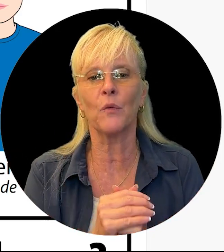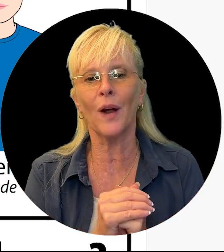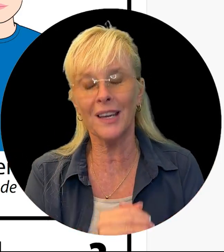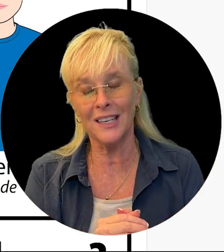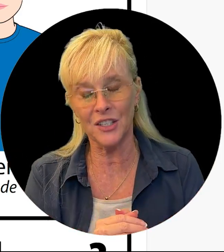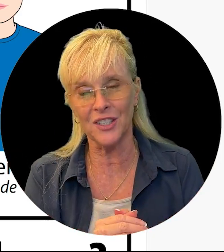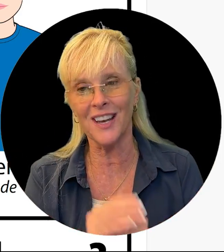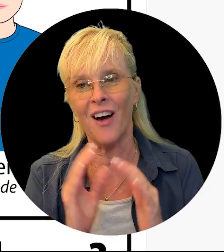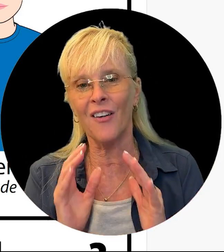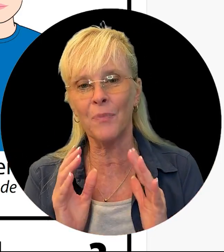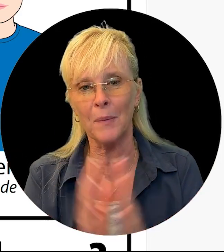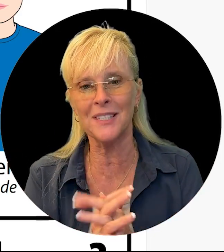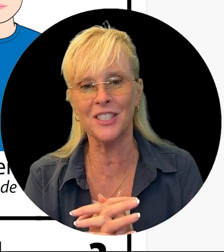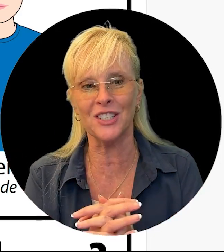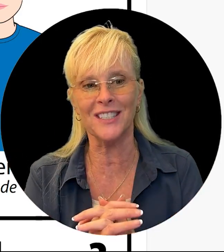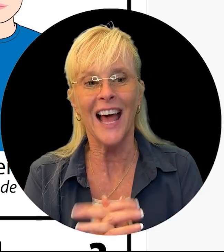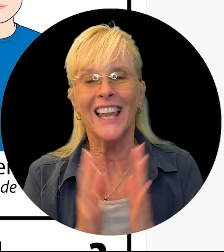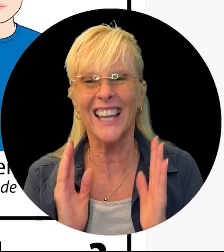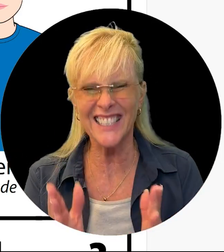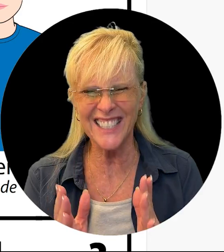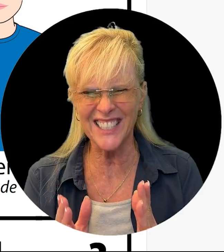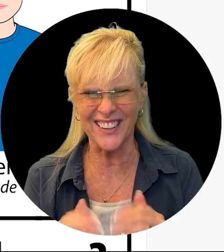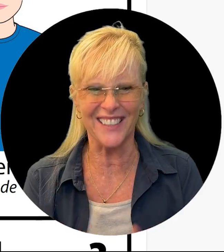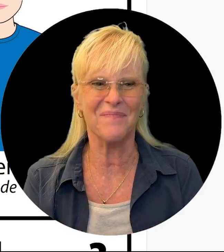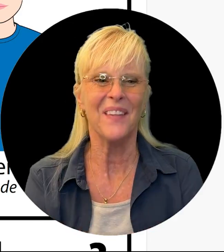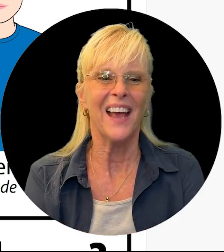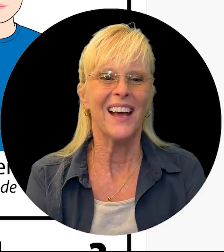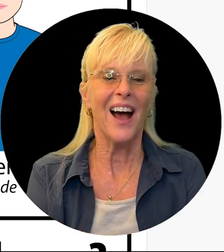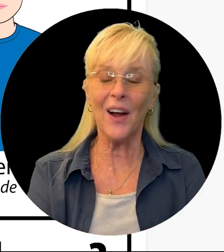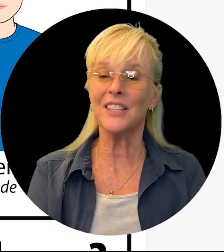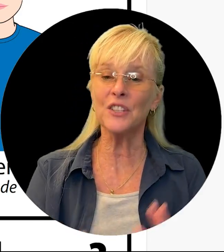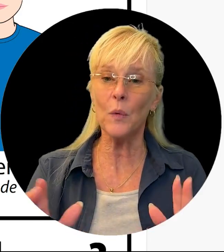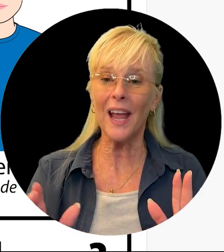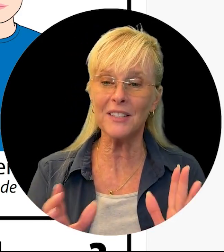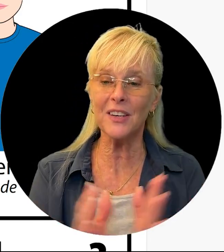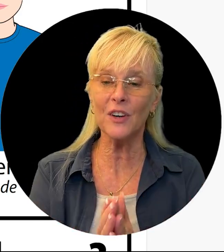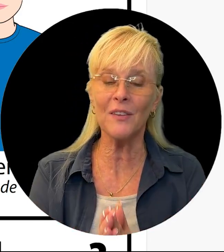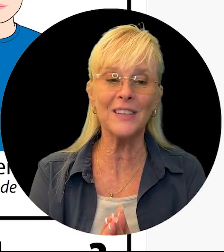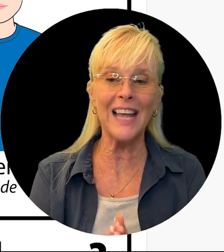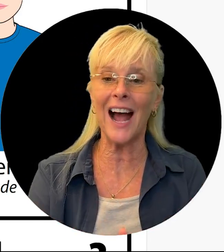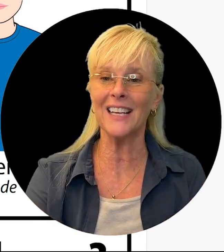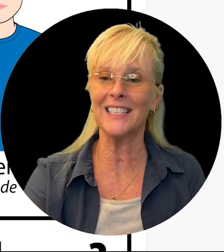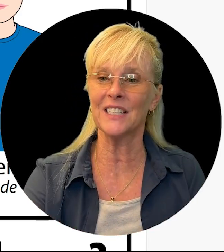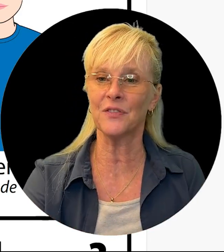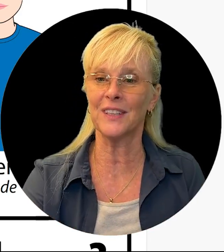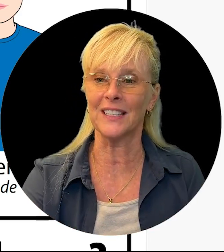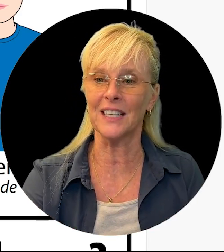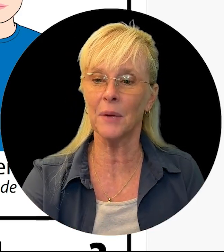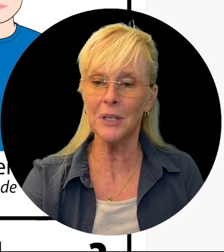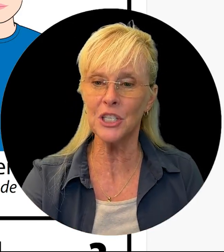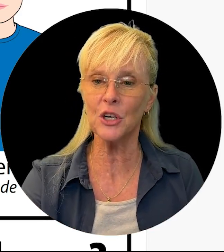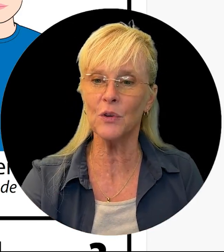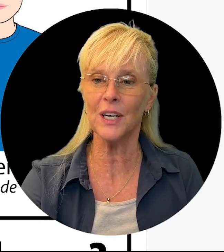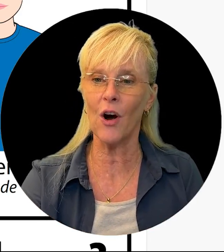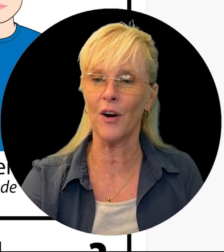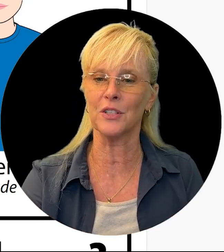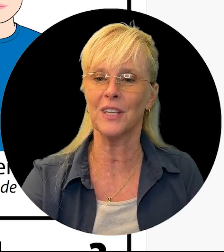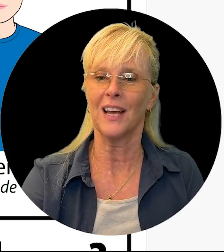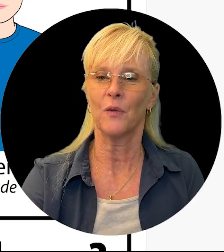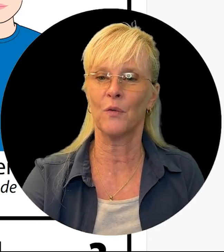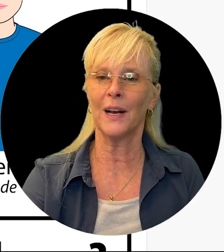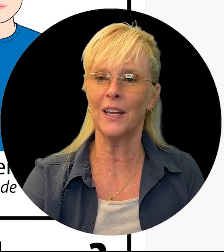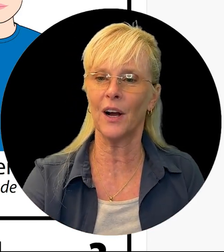and recognition of prepositions. Let's get started. Okay, so we have several of the ideas for this, and I'm going to show you the